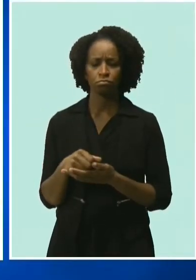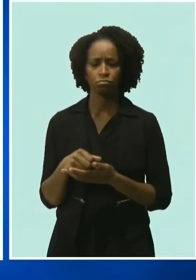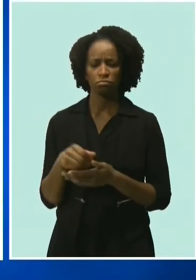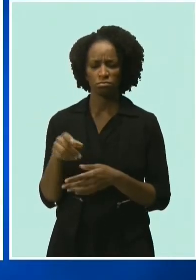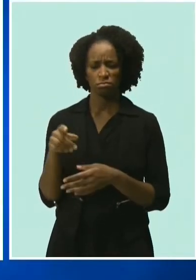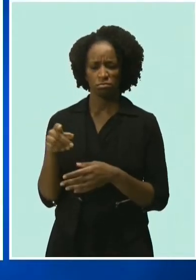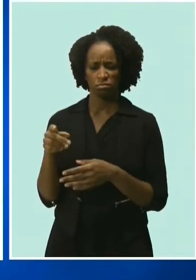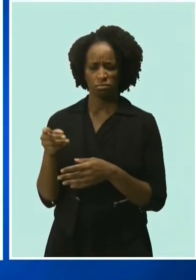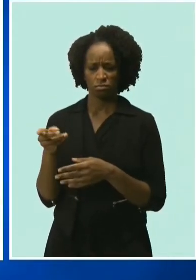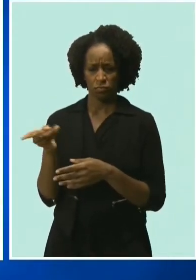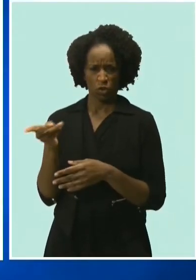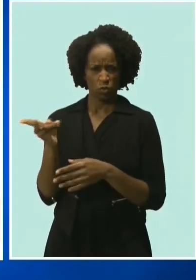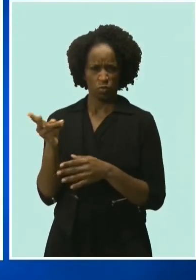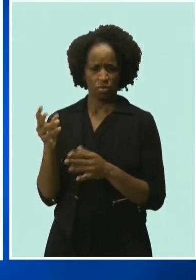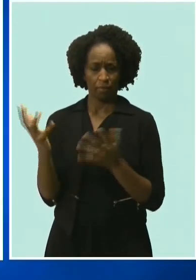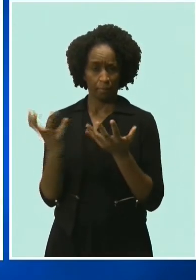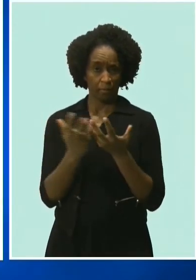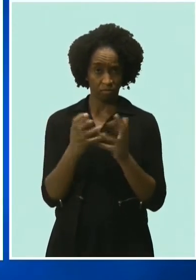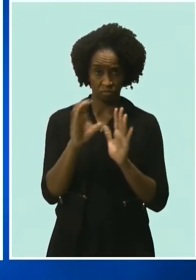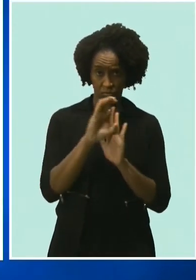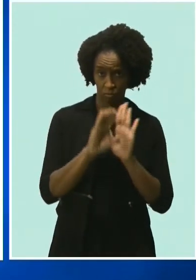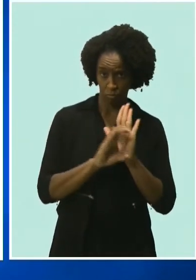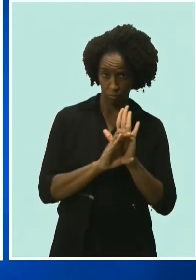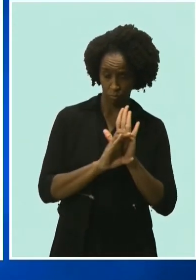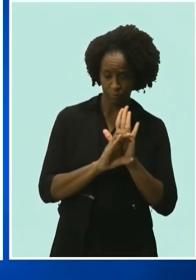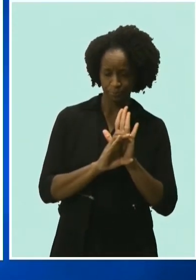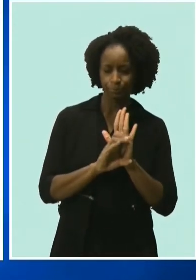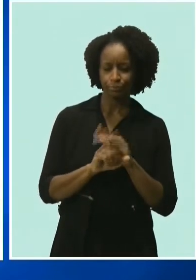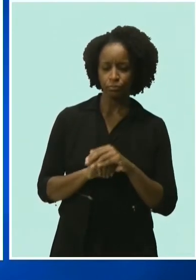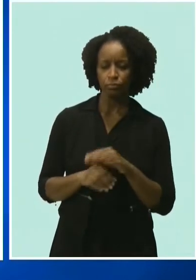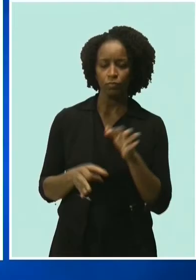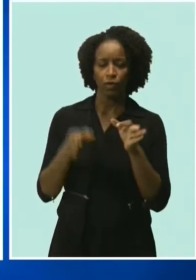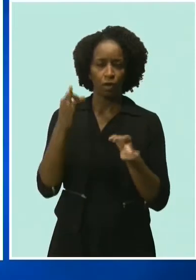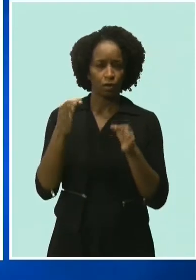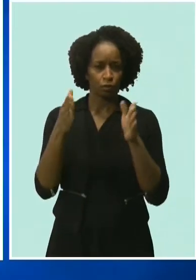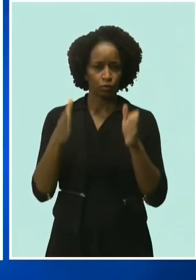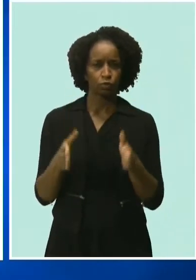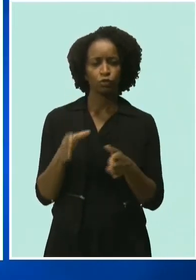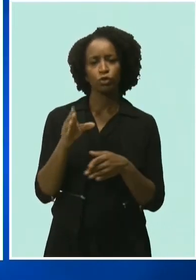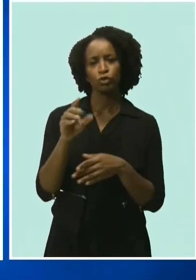those provisions. Justice Dawn Gregory says that